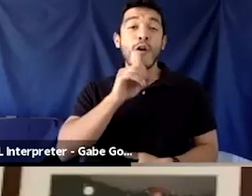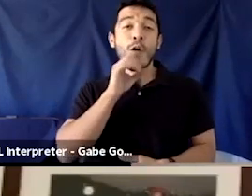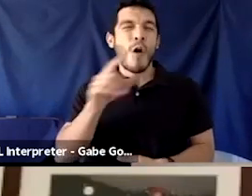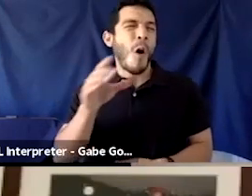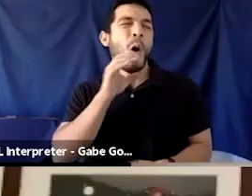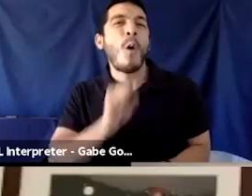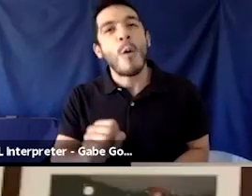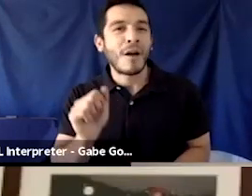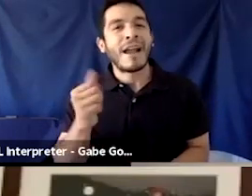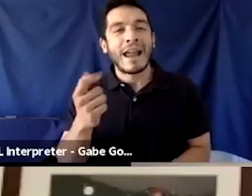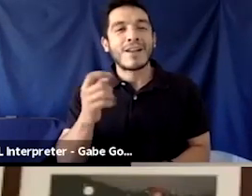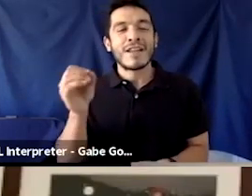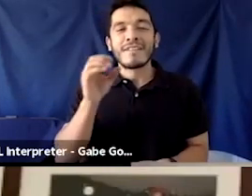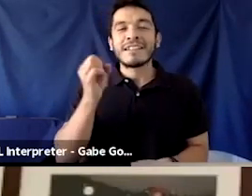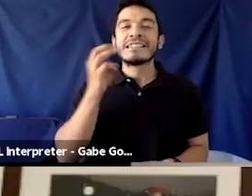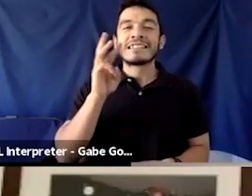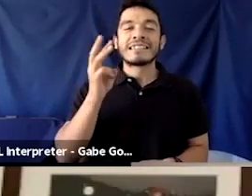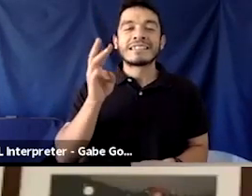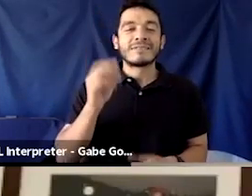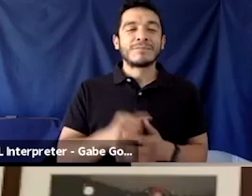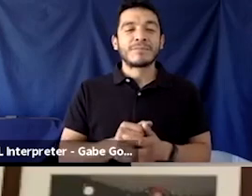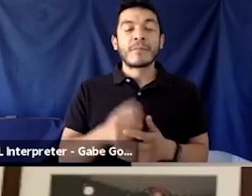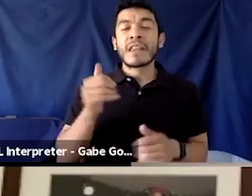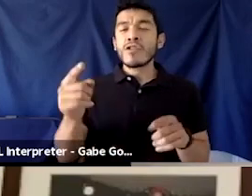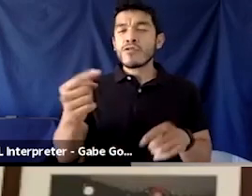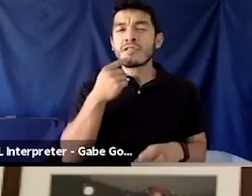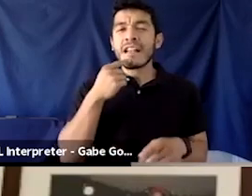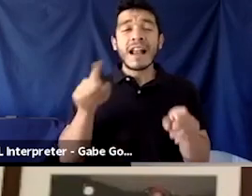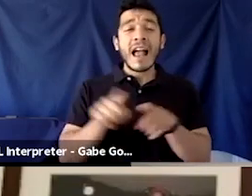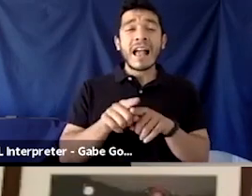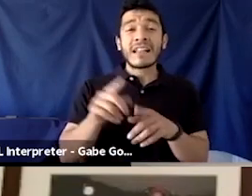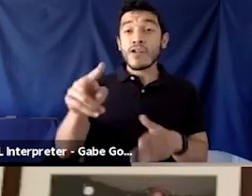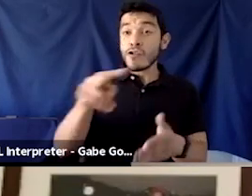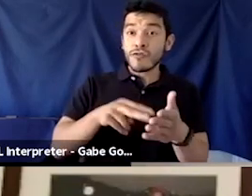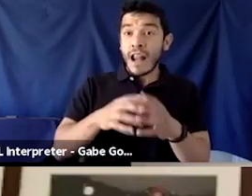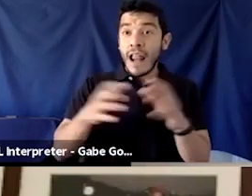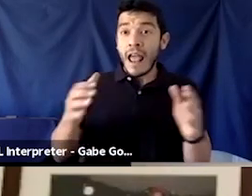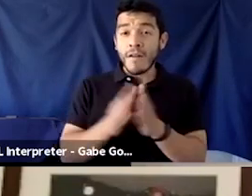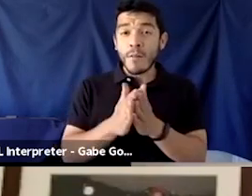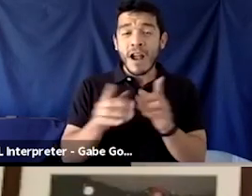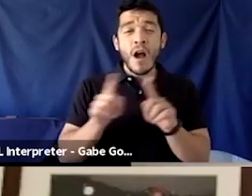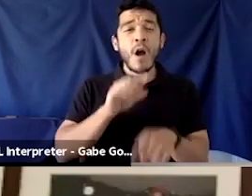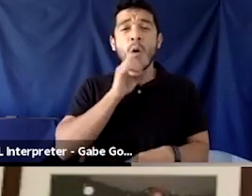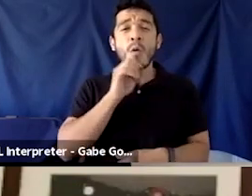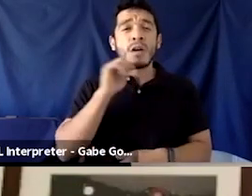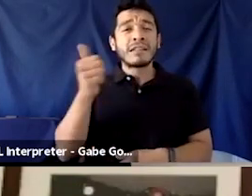16, and you've said that as an avid reader at 10 years old, most of the books you saw in